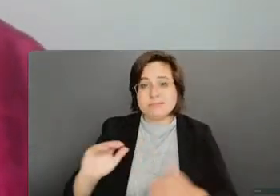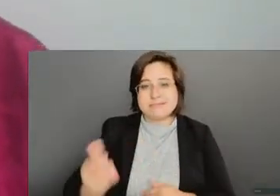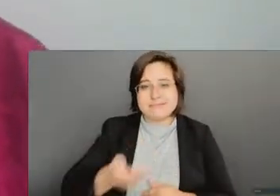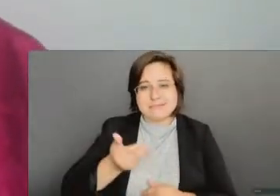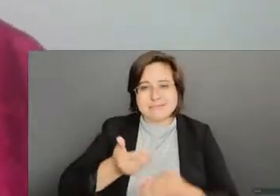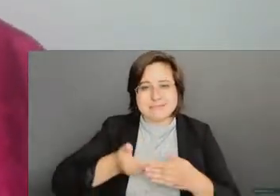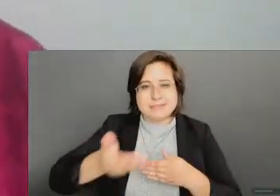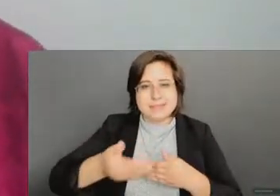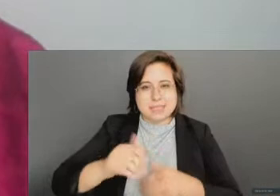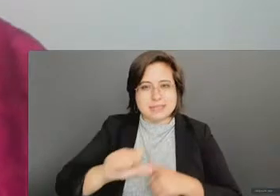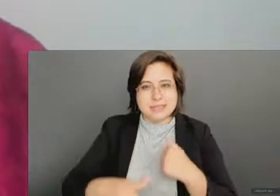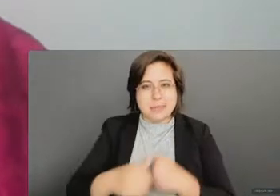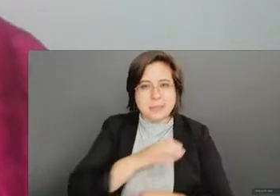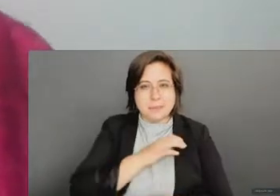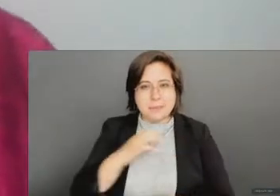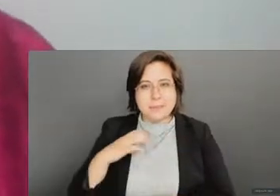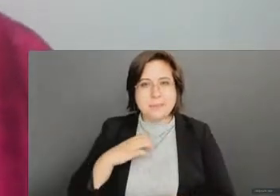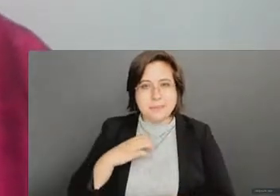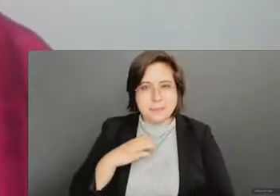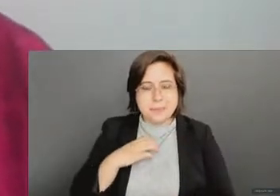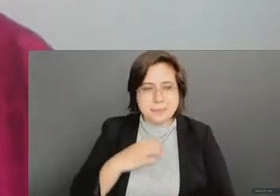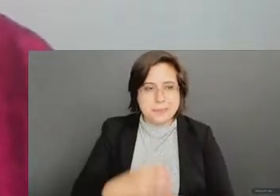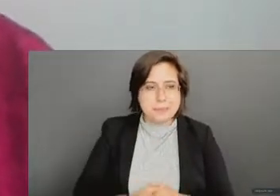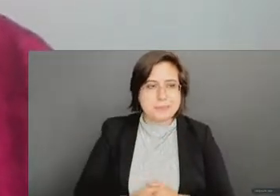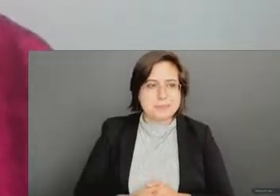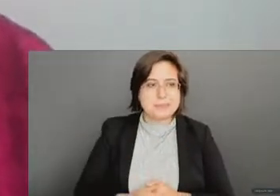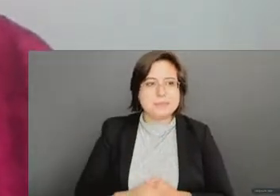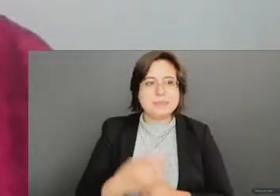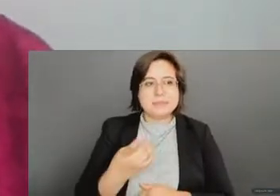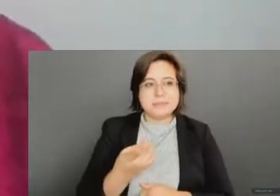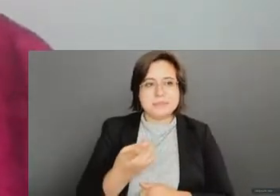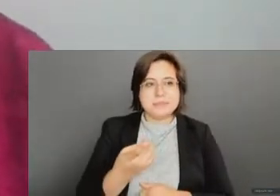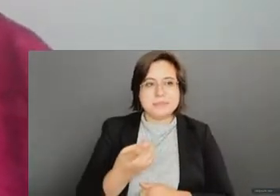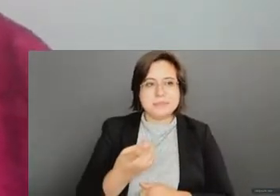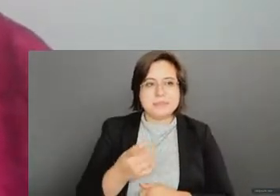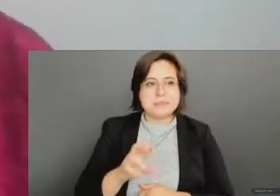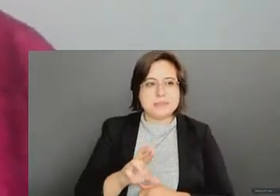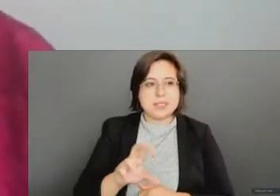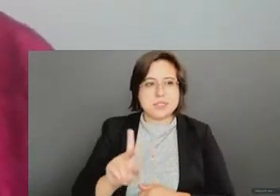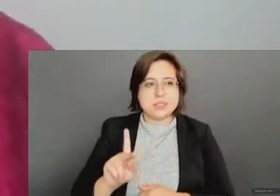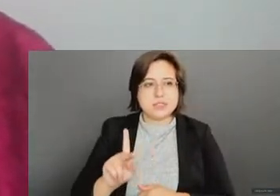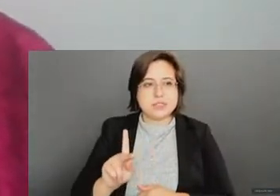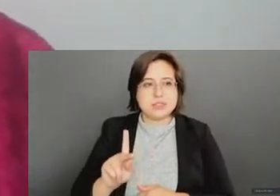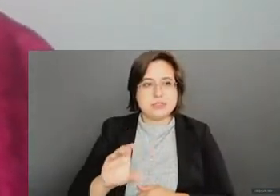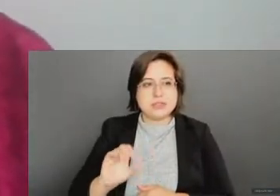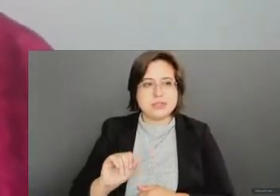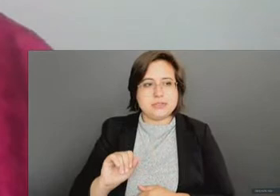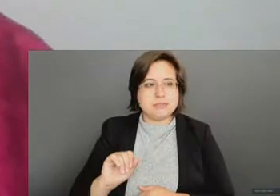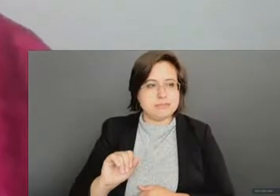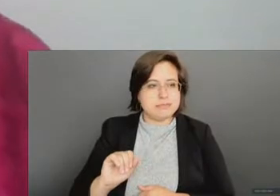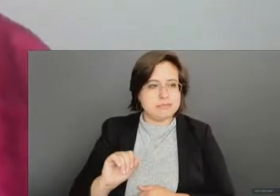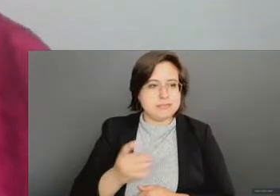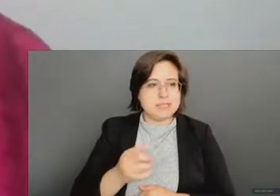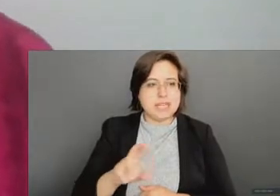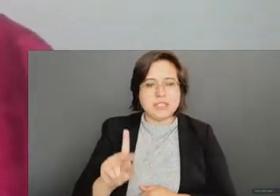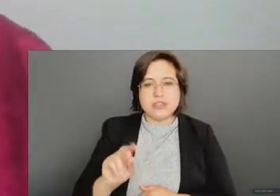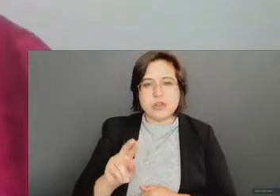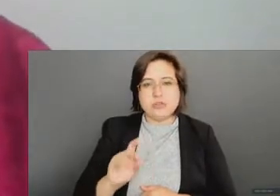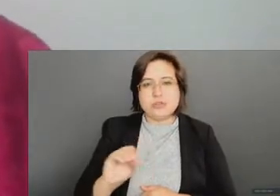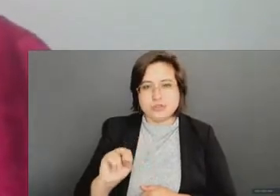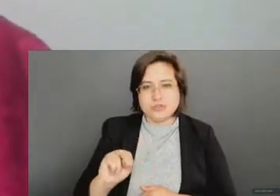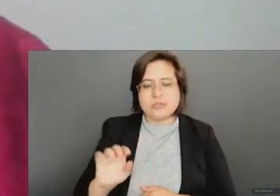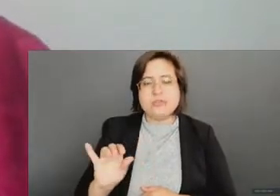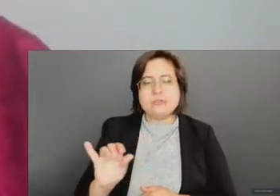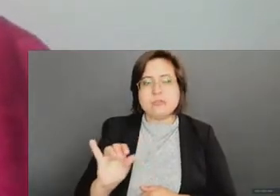subcommittee, to echo Dr. Kadoun that, and also Dr. Joseph, that